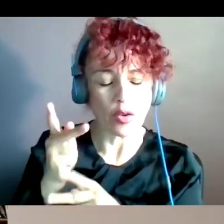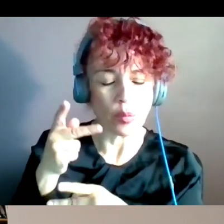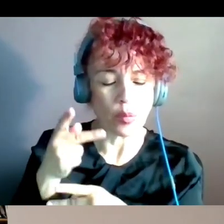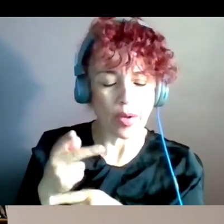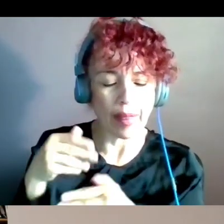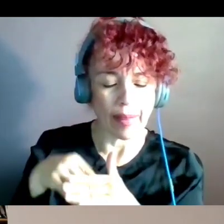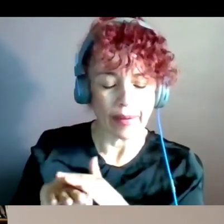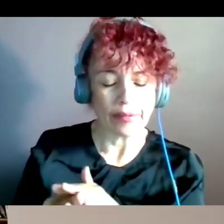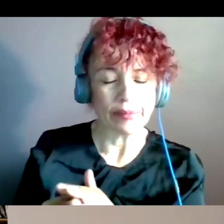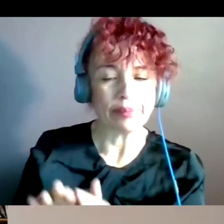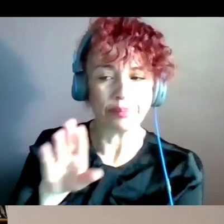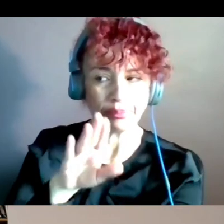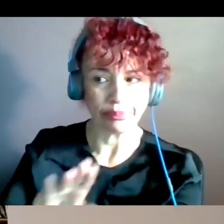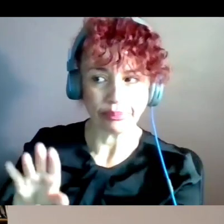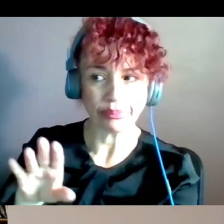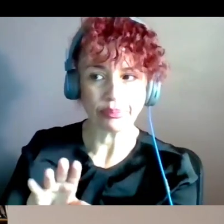reduce waste.